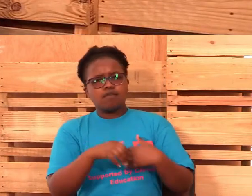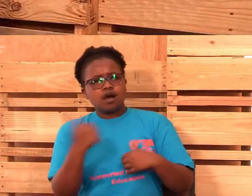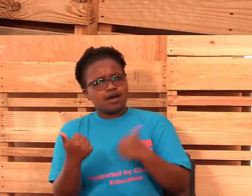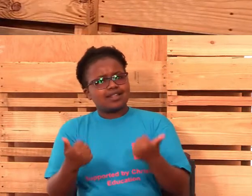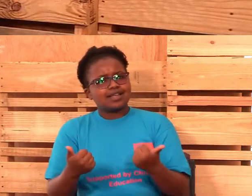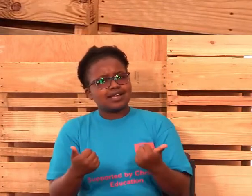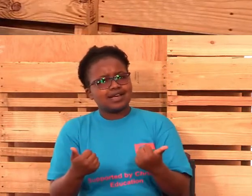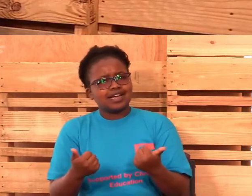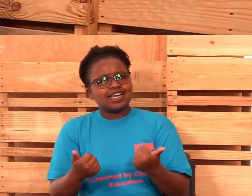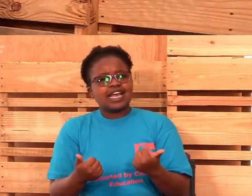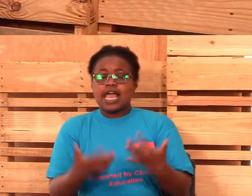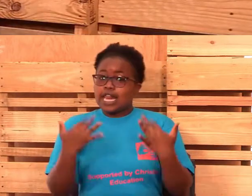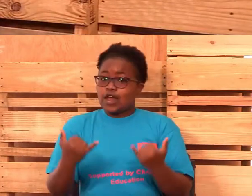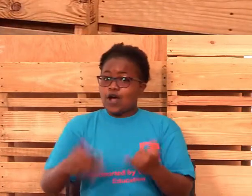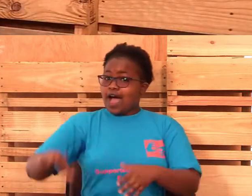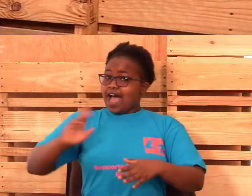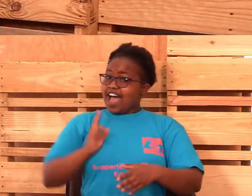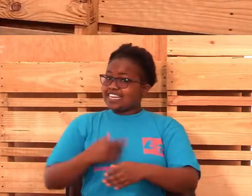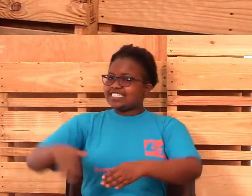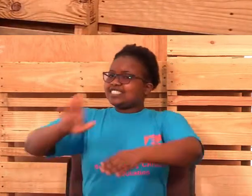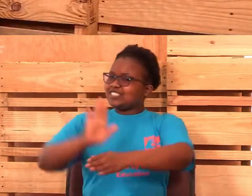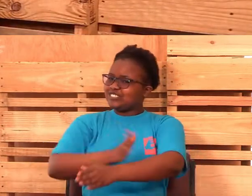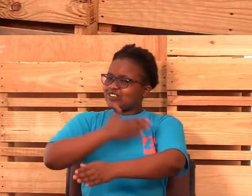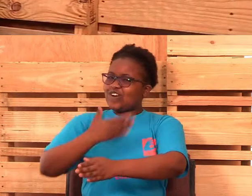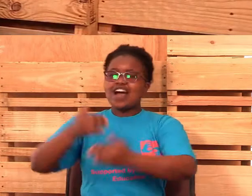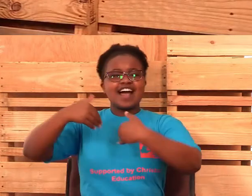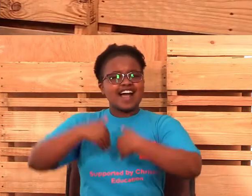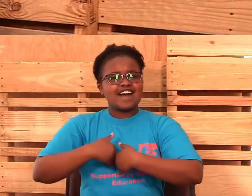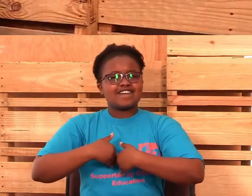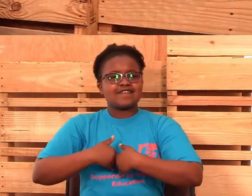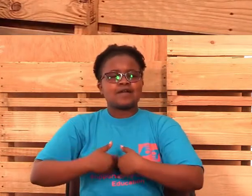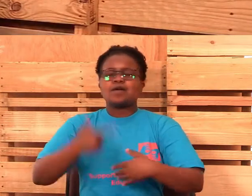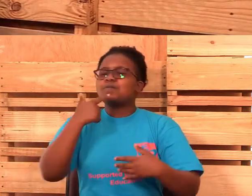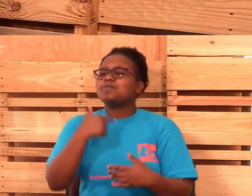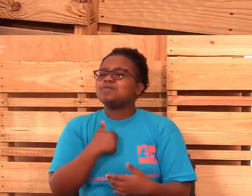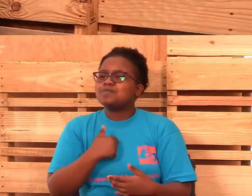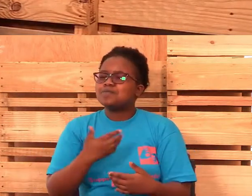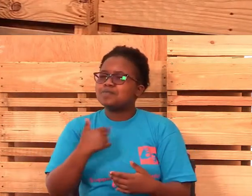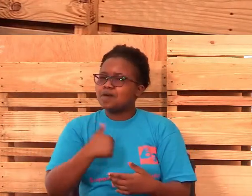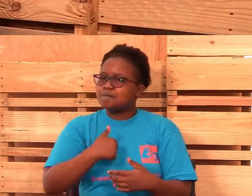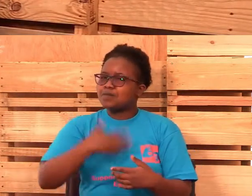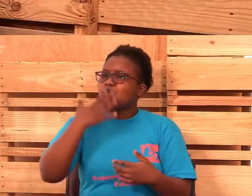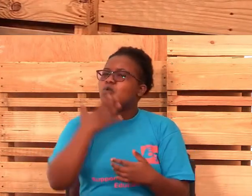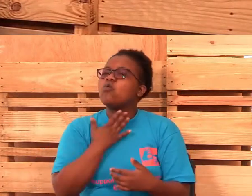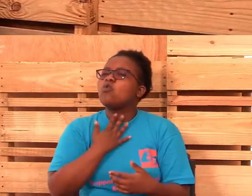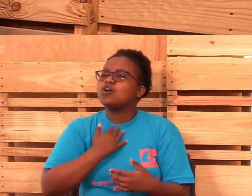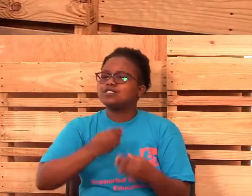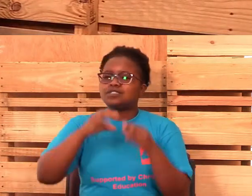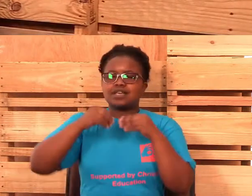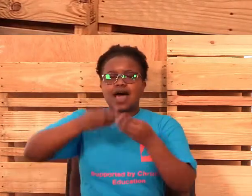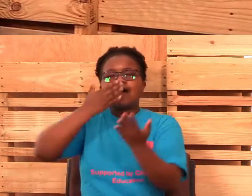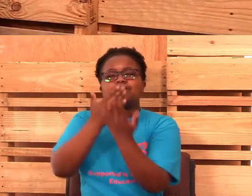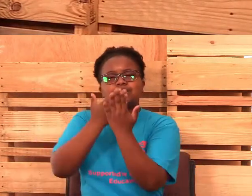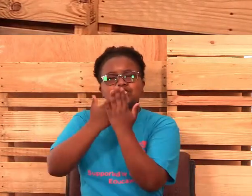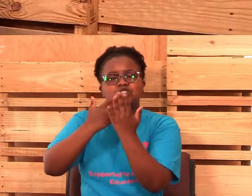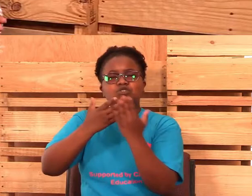song, remember? Yeah, and before we sing that song, yeah, we just want to appreciate you, boys and girls. You know, the